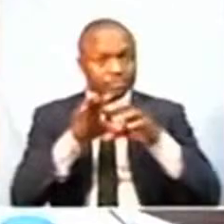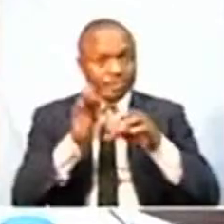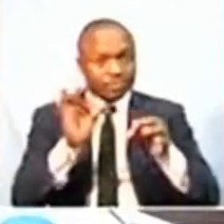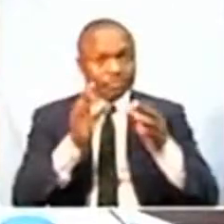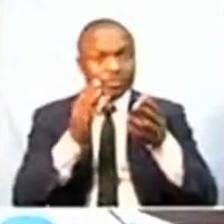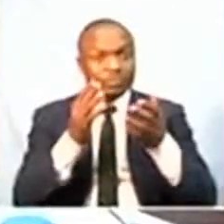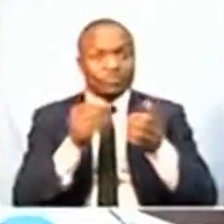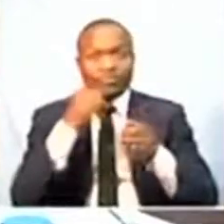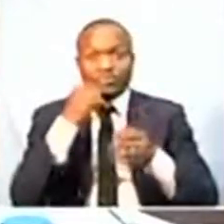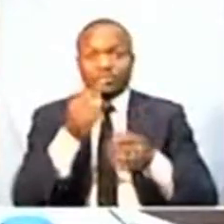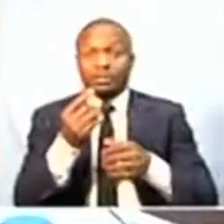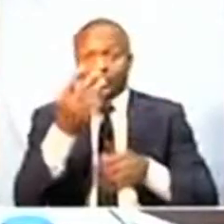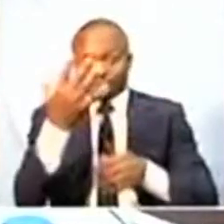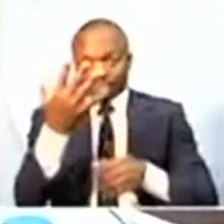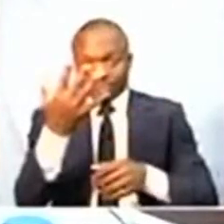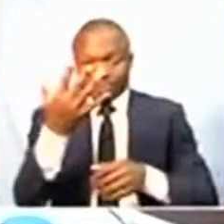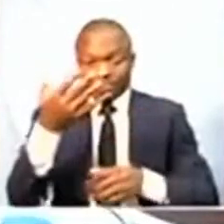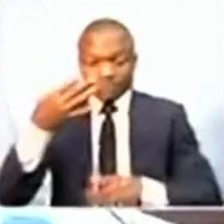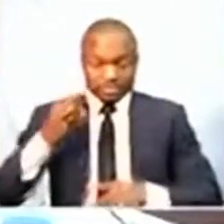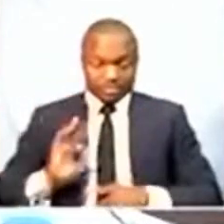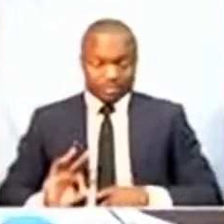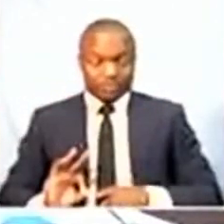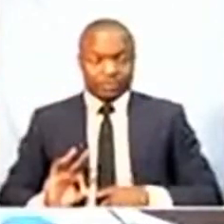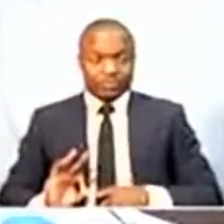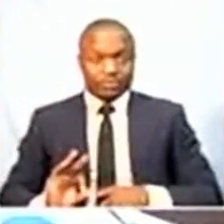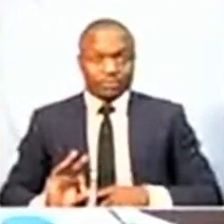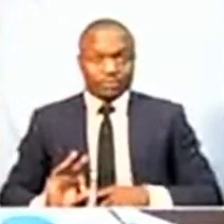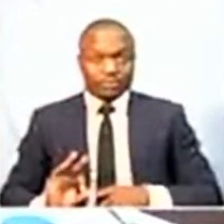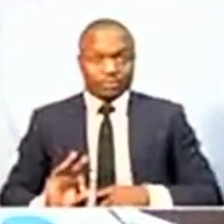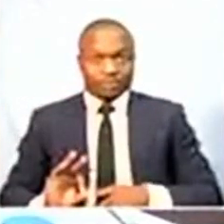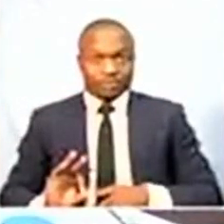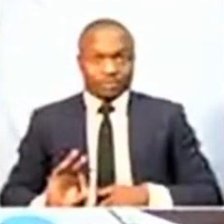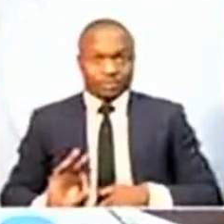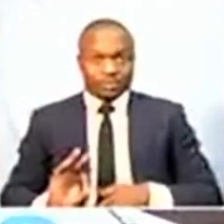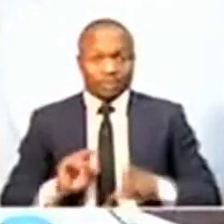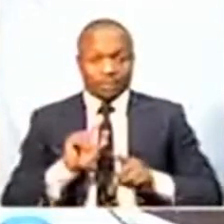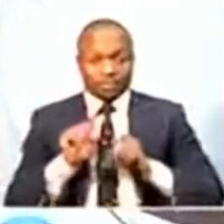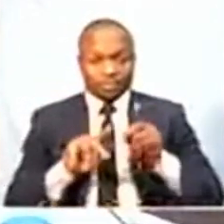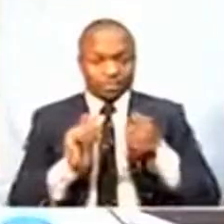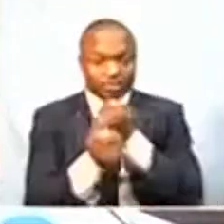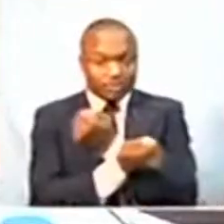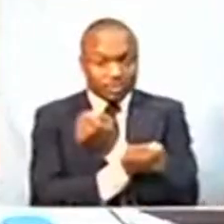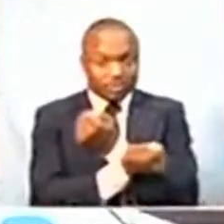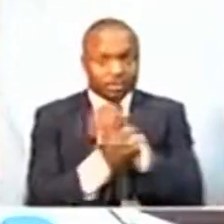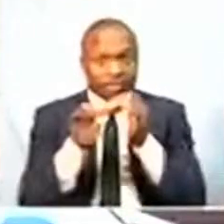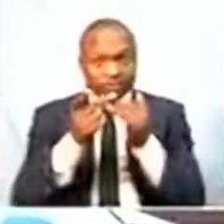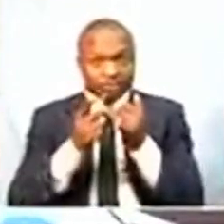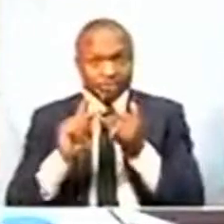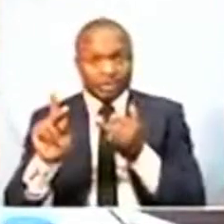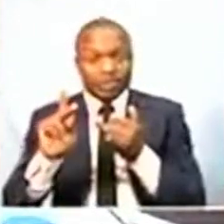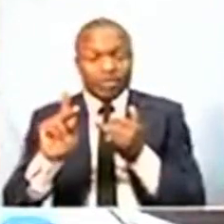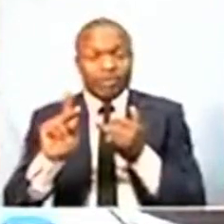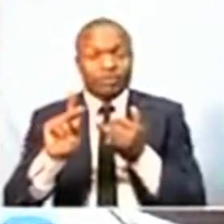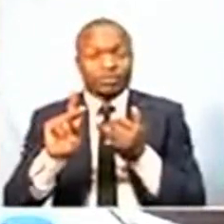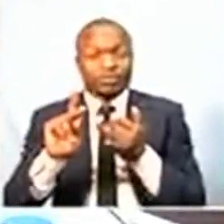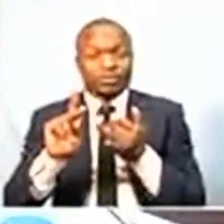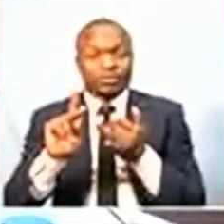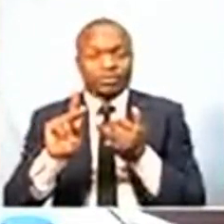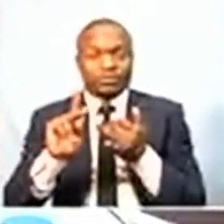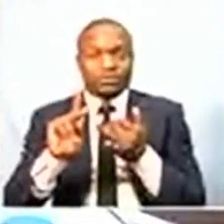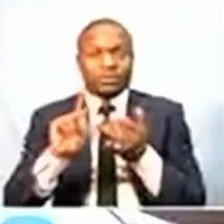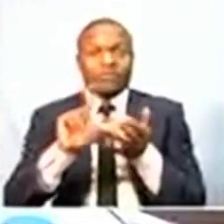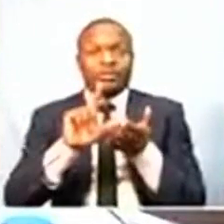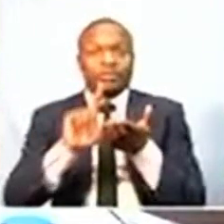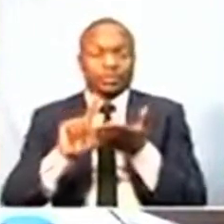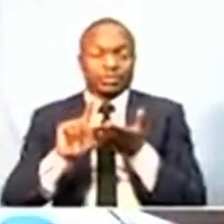the 5 beneficiaries had changed part of the loan component from the initial approved business proposals without